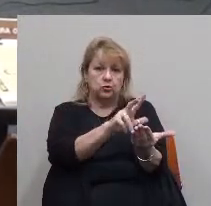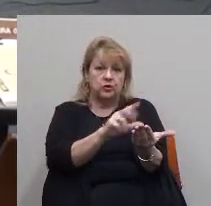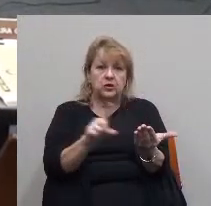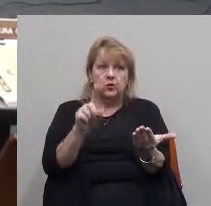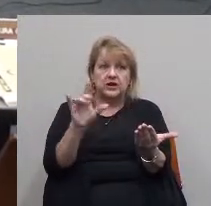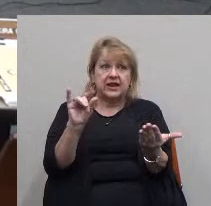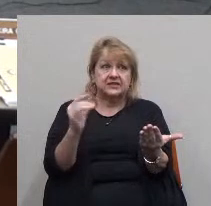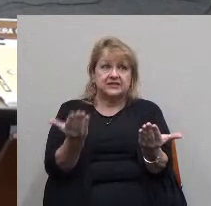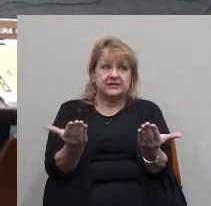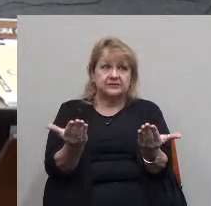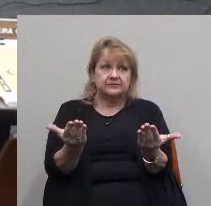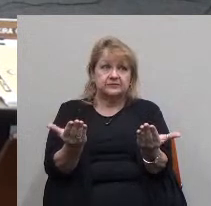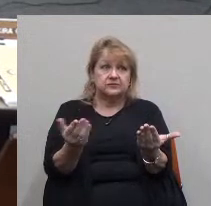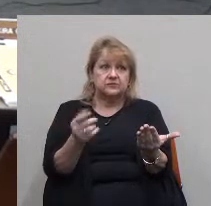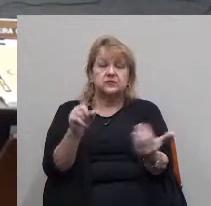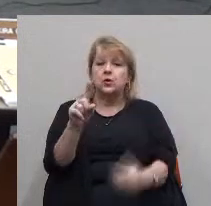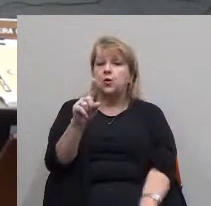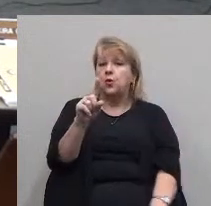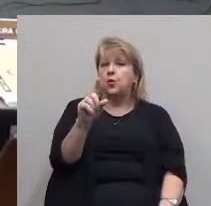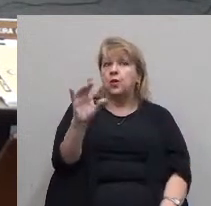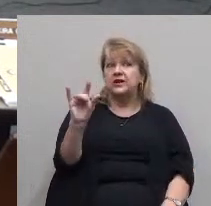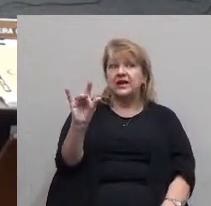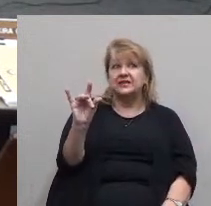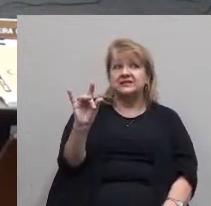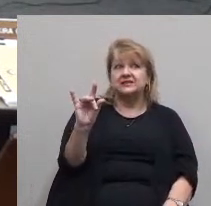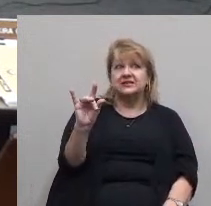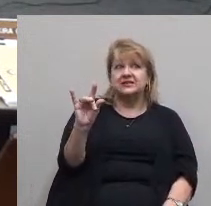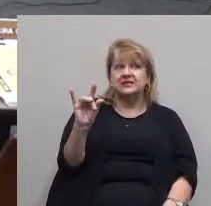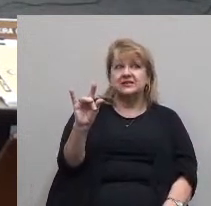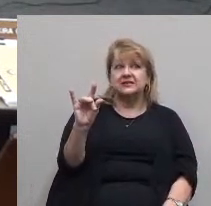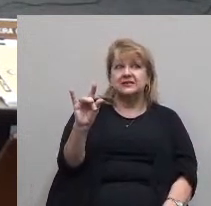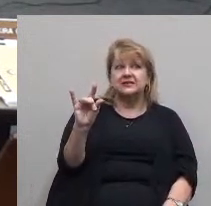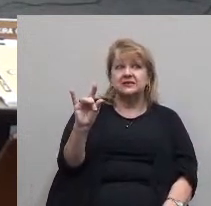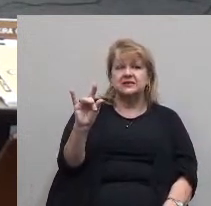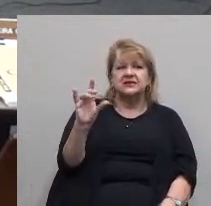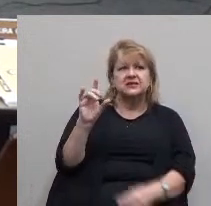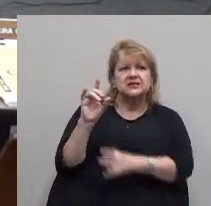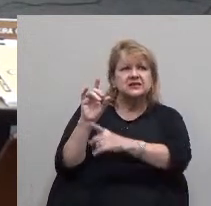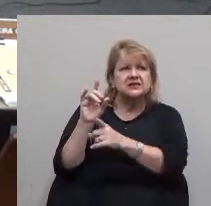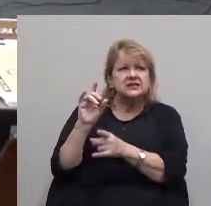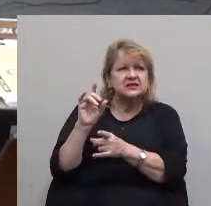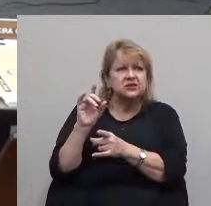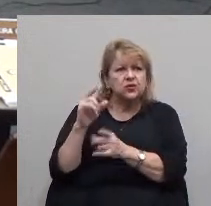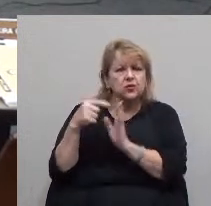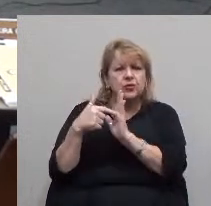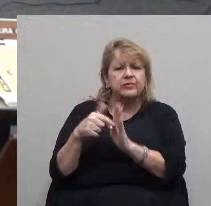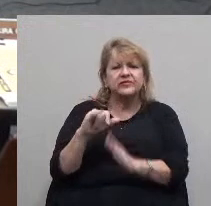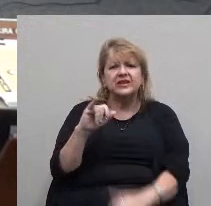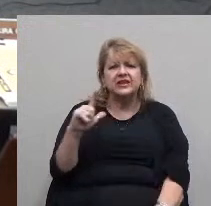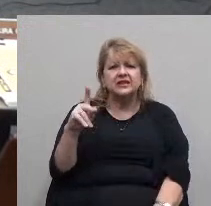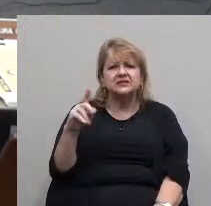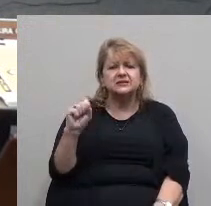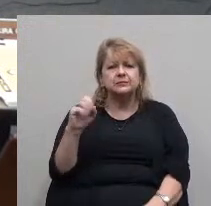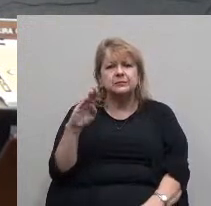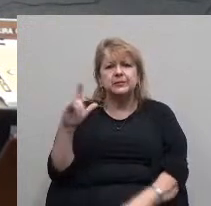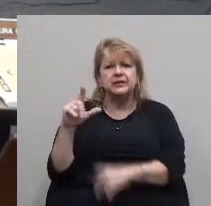and 118. 118 is Representative Ilg's bill, which we are in contact with him. Representative Ilg's bill is what was